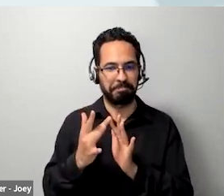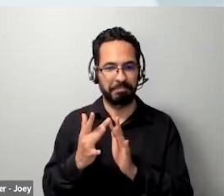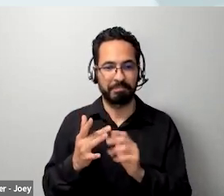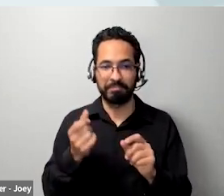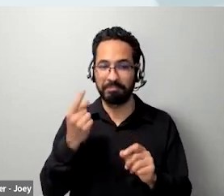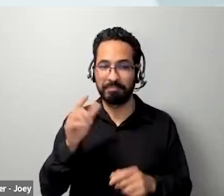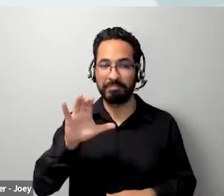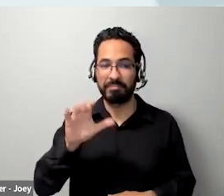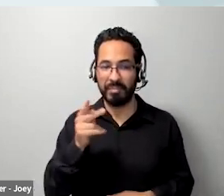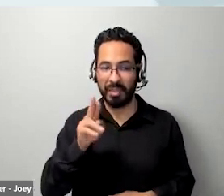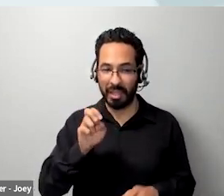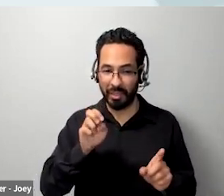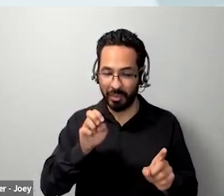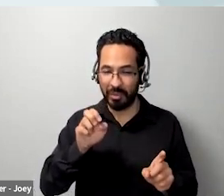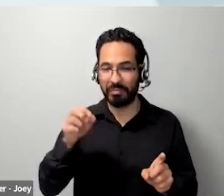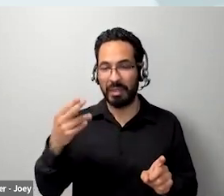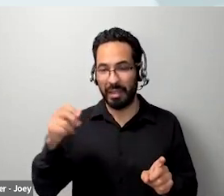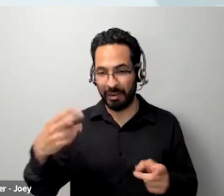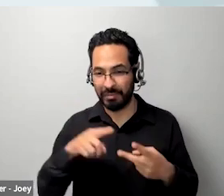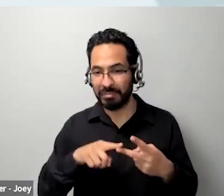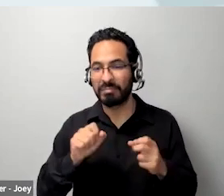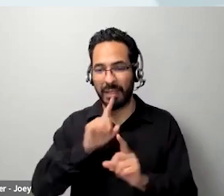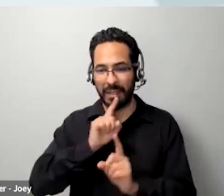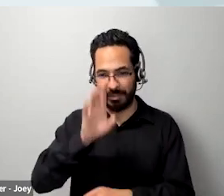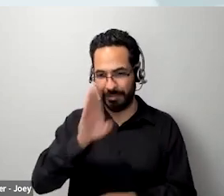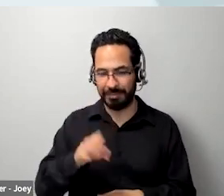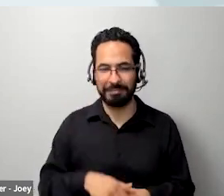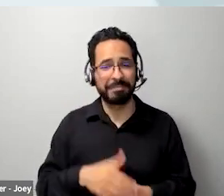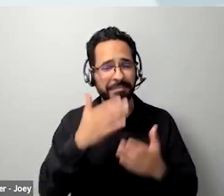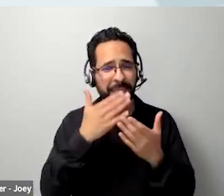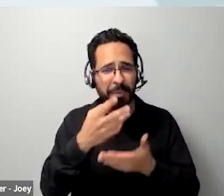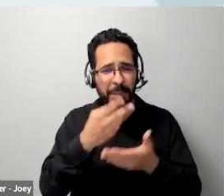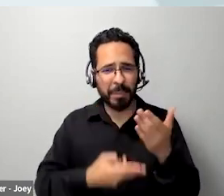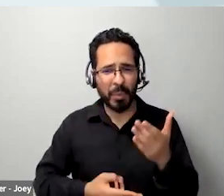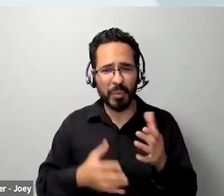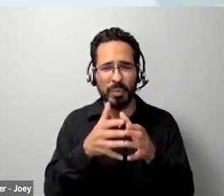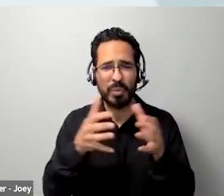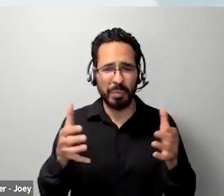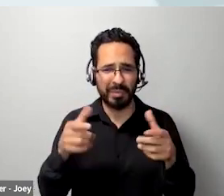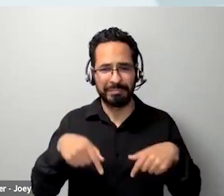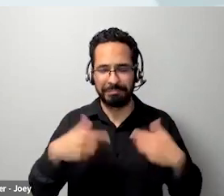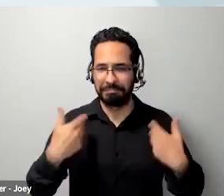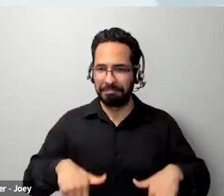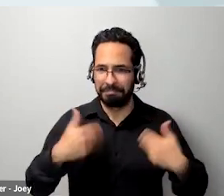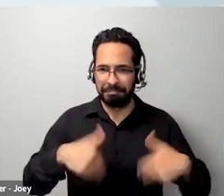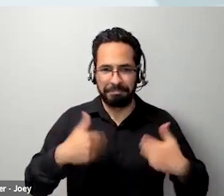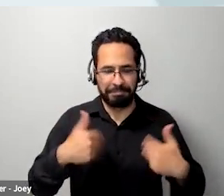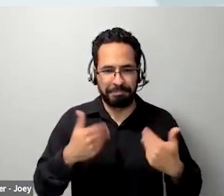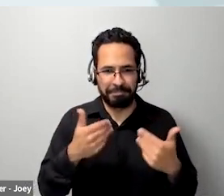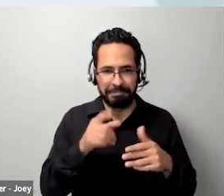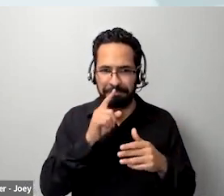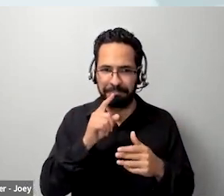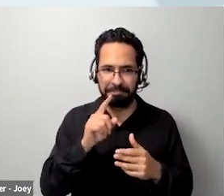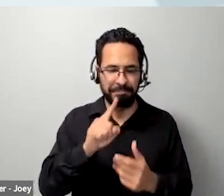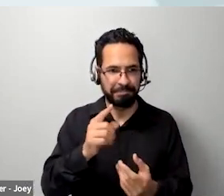Hannah can answer those for you directly. Thank you both so much. This has been super informative. I know we've covered a